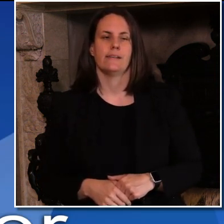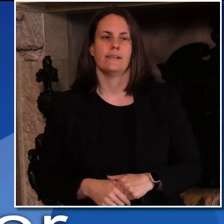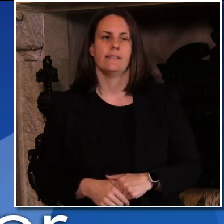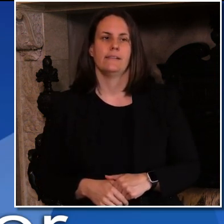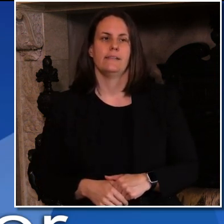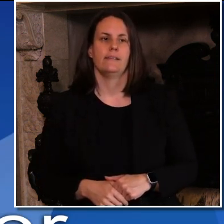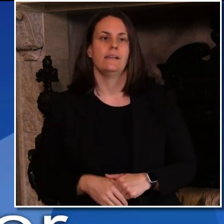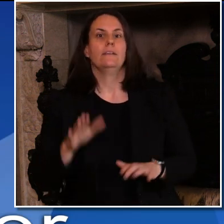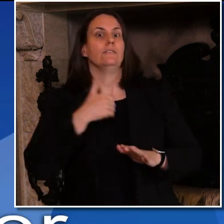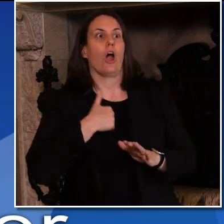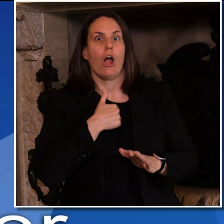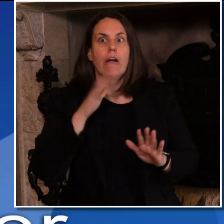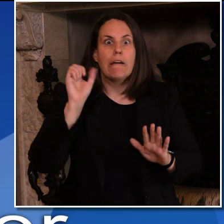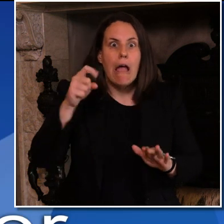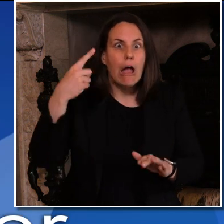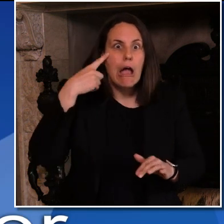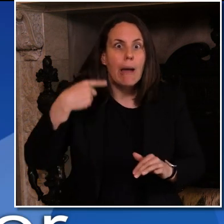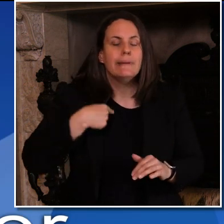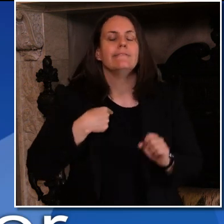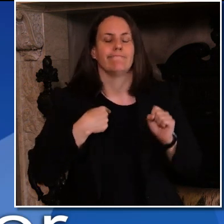Sorry, hi, can you hear me now? Yes, we can.